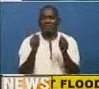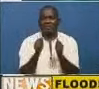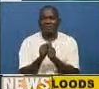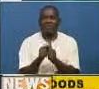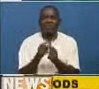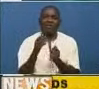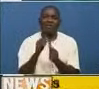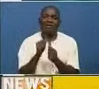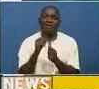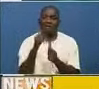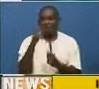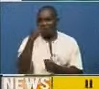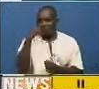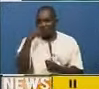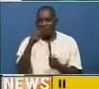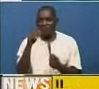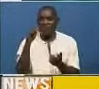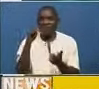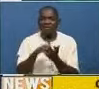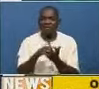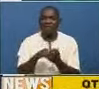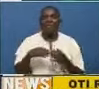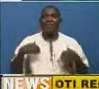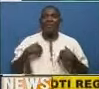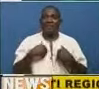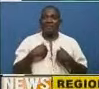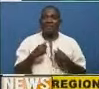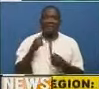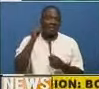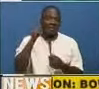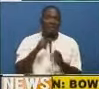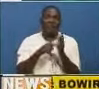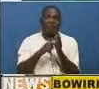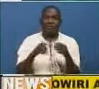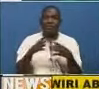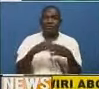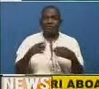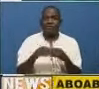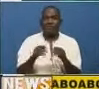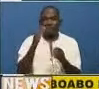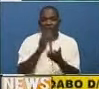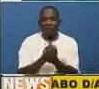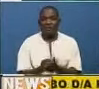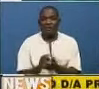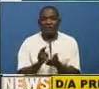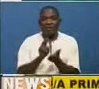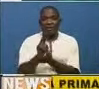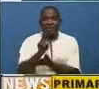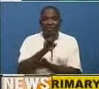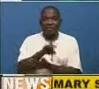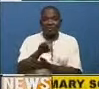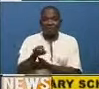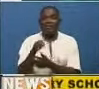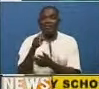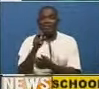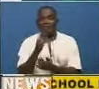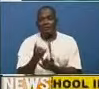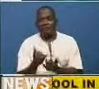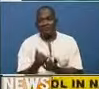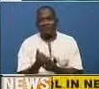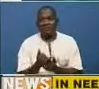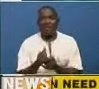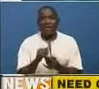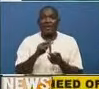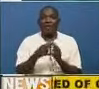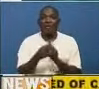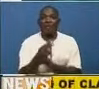avian influenza or bird flu. We'll bring you the story in the course of the bulletin. The University of Cape Coast, UCC, has been